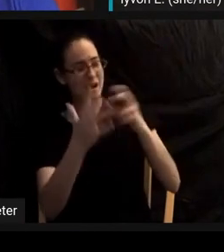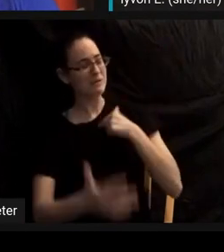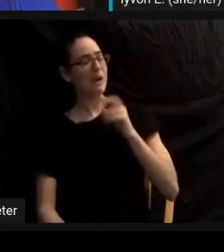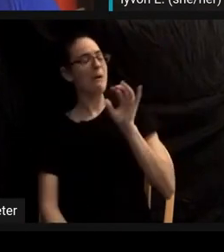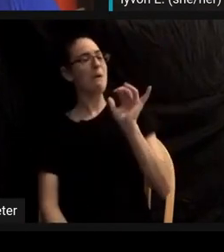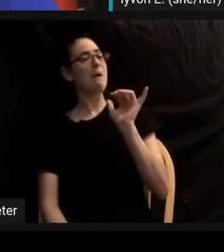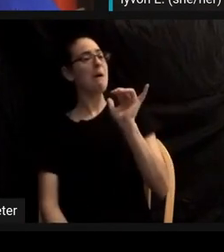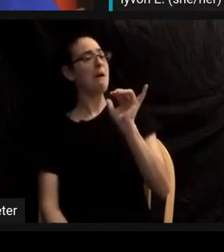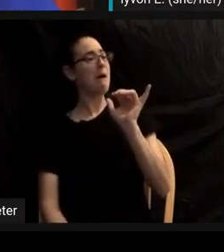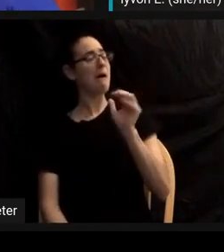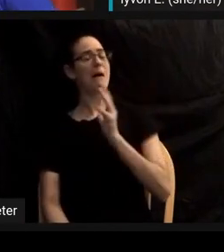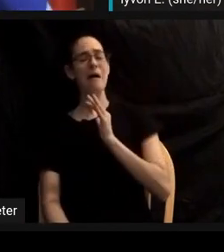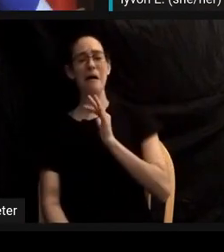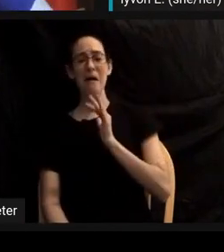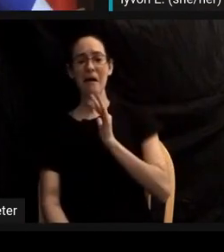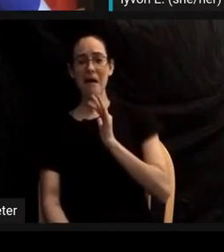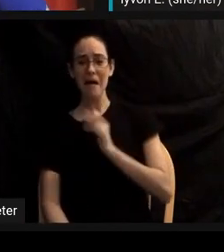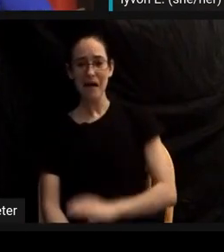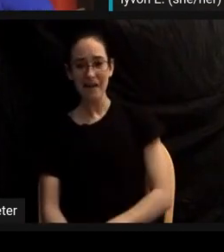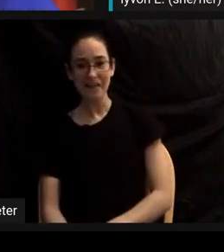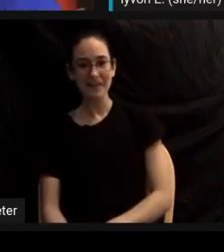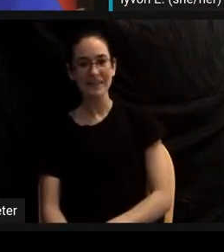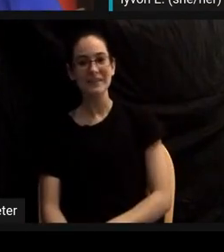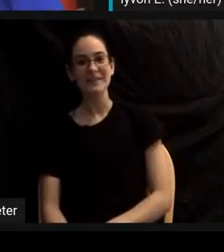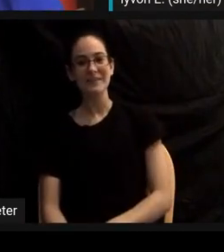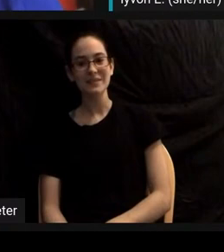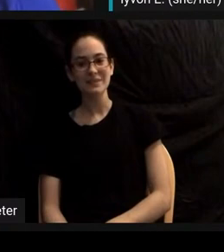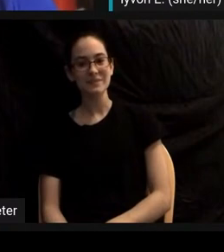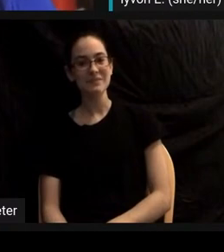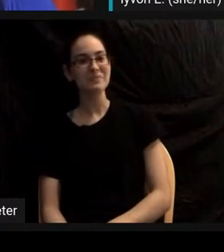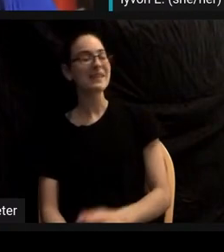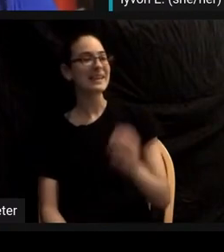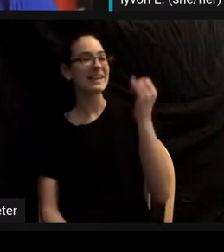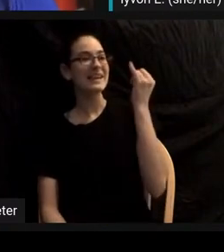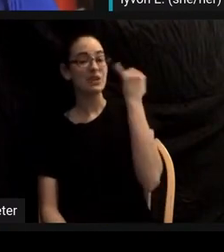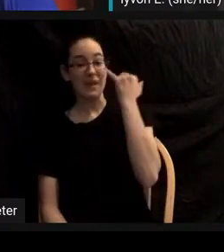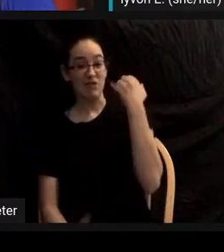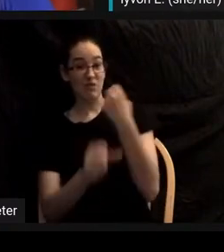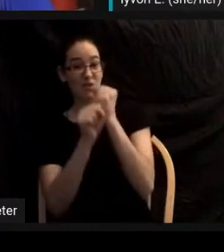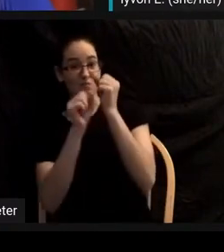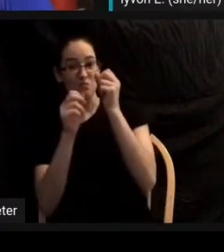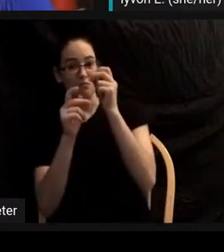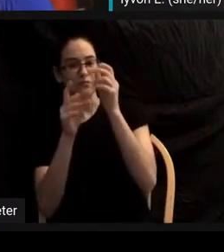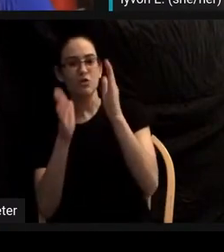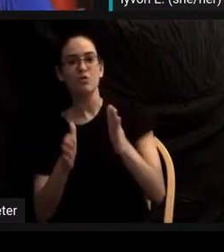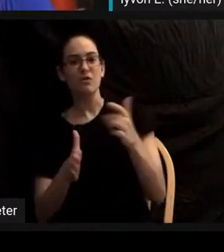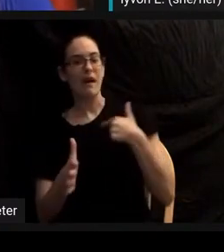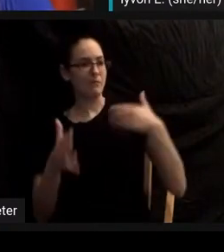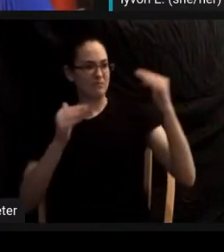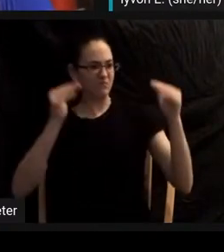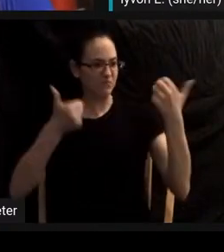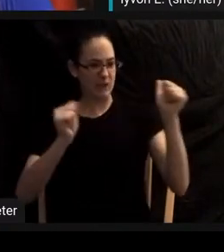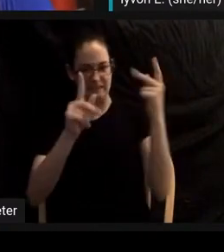Way to read me. And because if you're a producer balancing multiple projects, which is, you know,